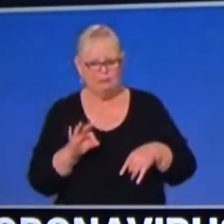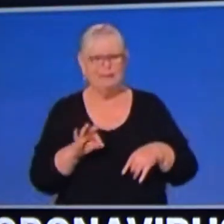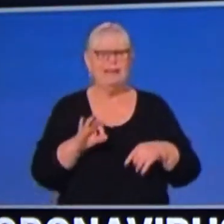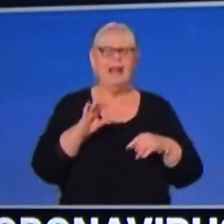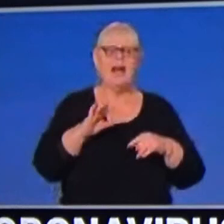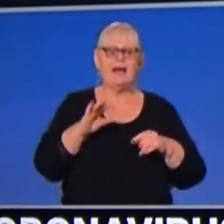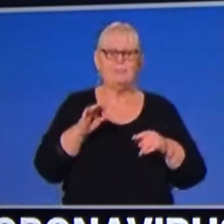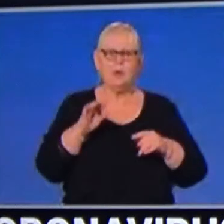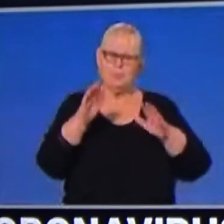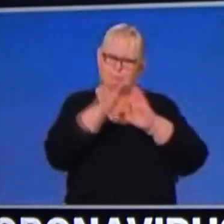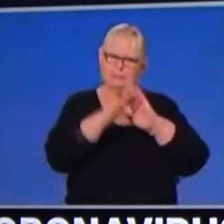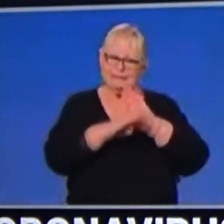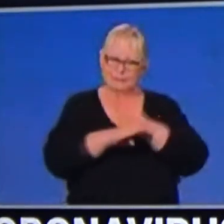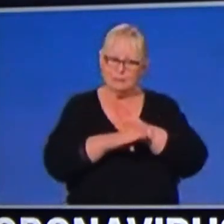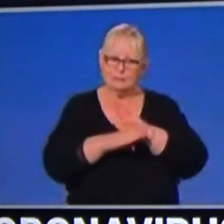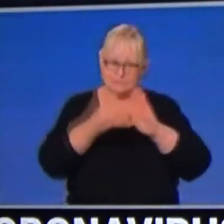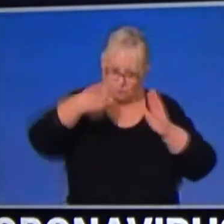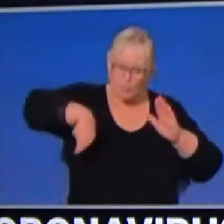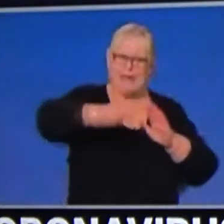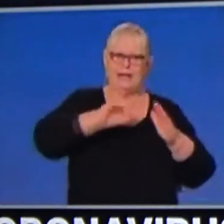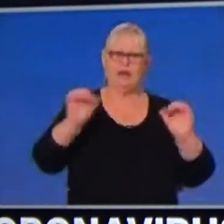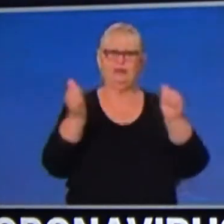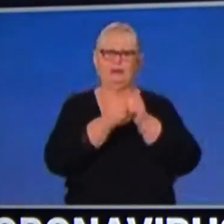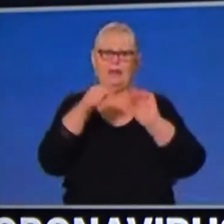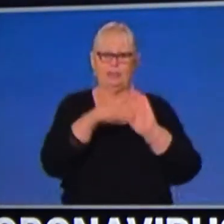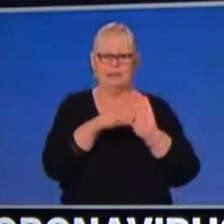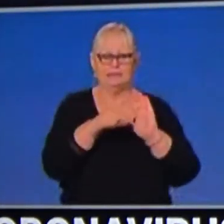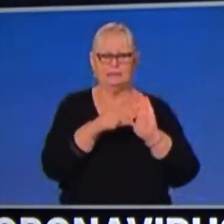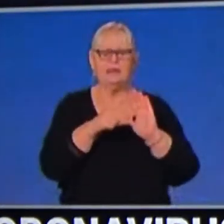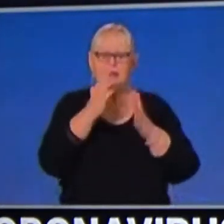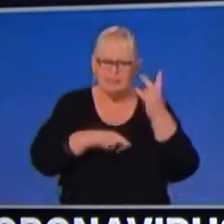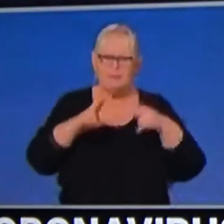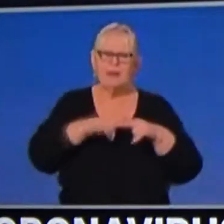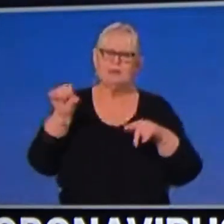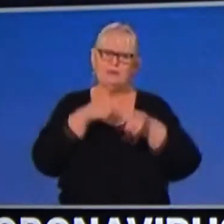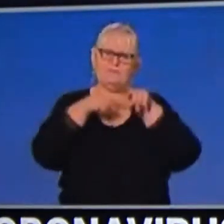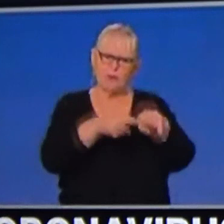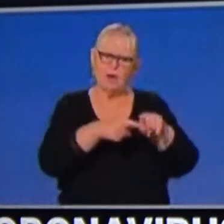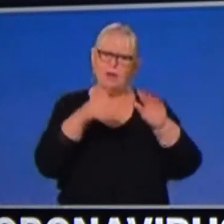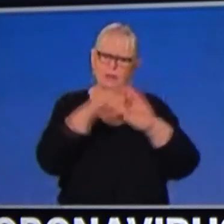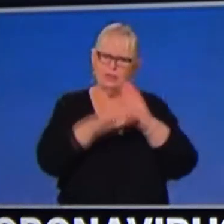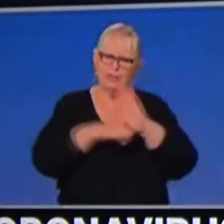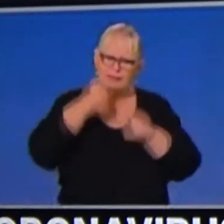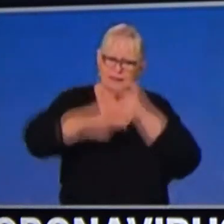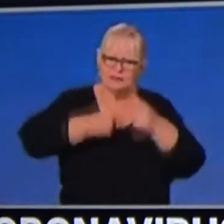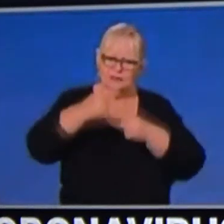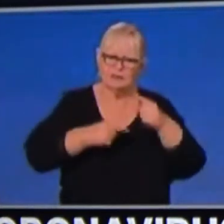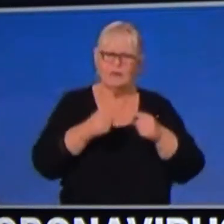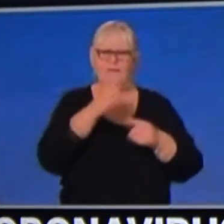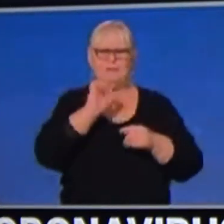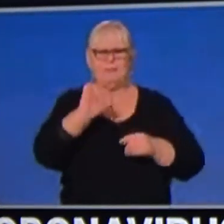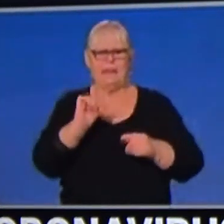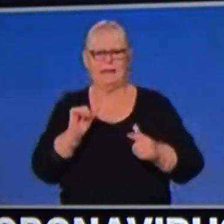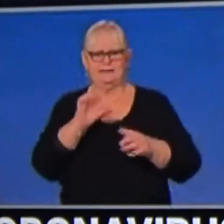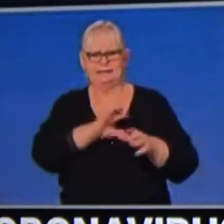all agree and what we're all sort of working towards. I mean, parents should follow the instructions that are being provided by their state premiers and their